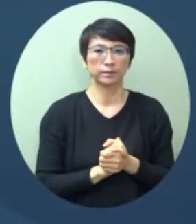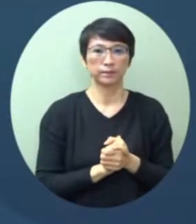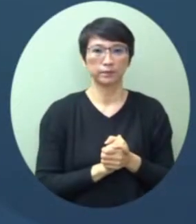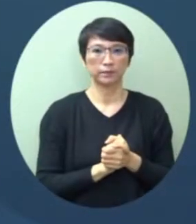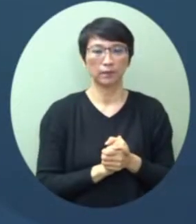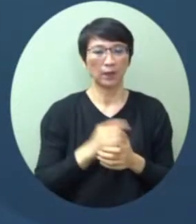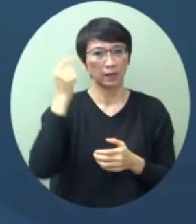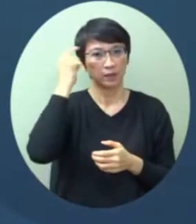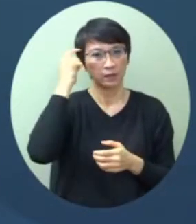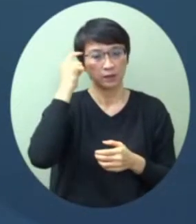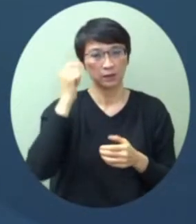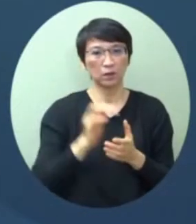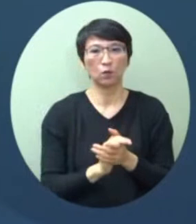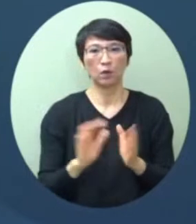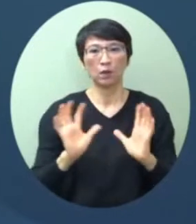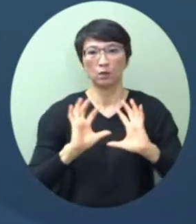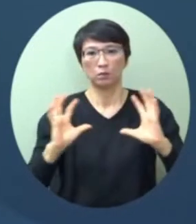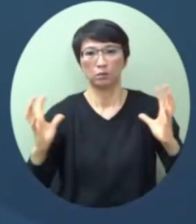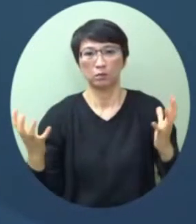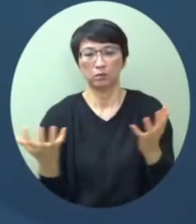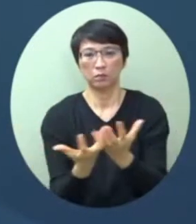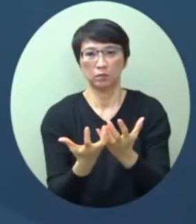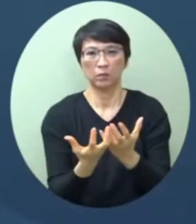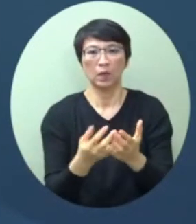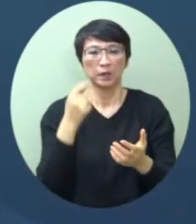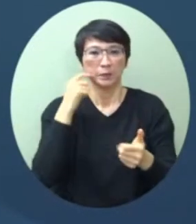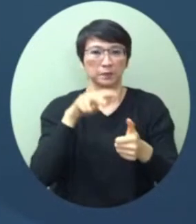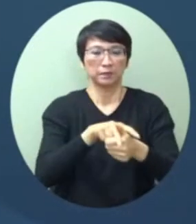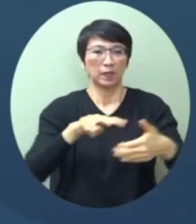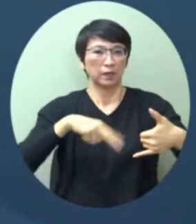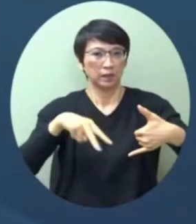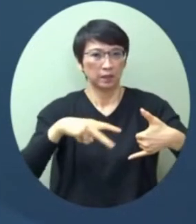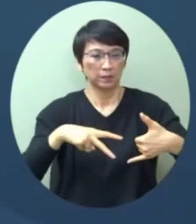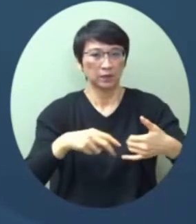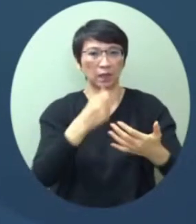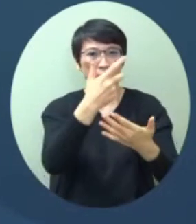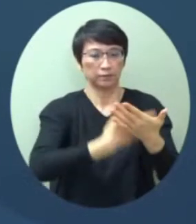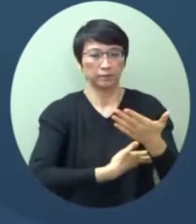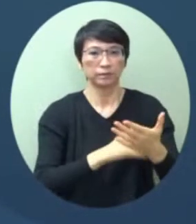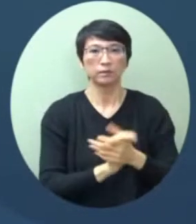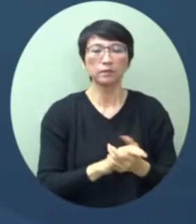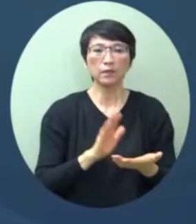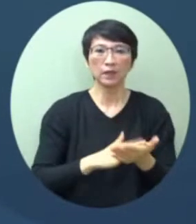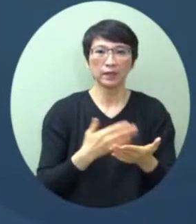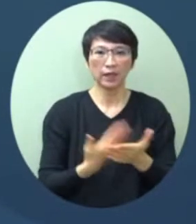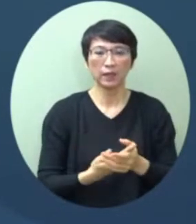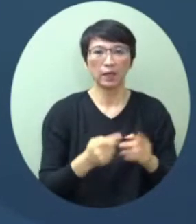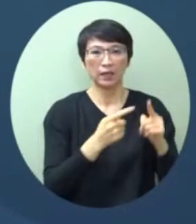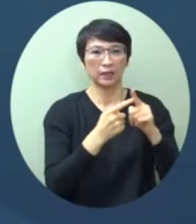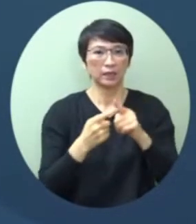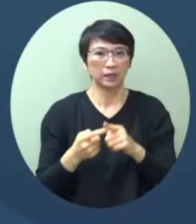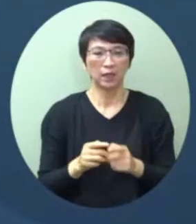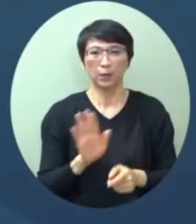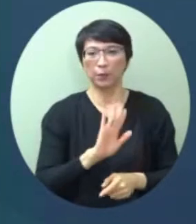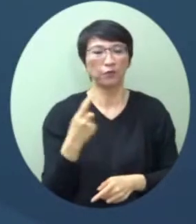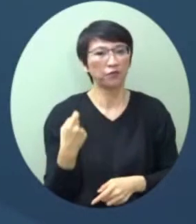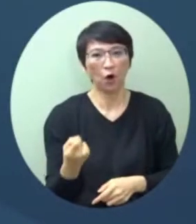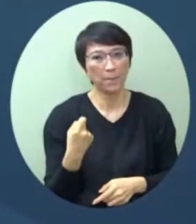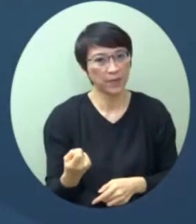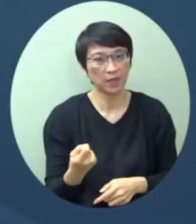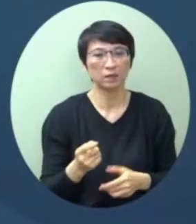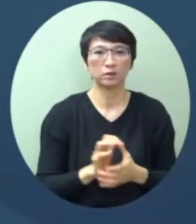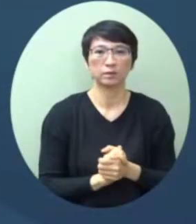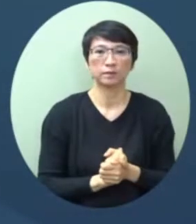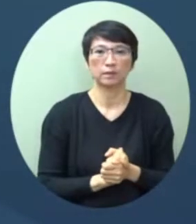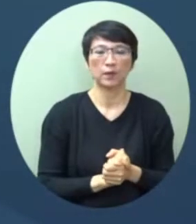public's acceptability. For instance, we understand that restriction in testing is an effective measure, but still